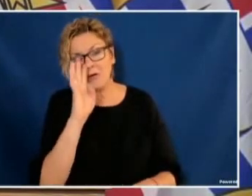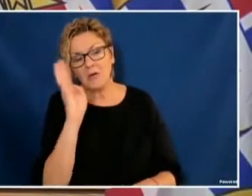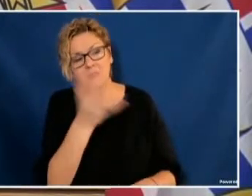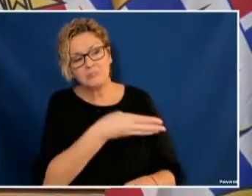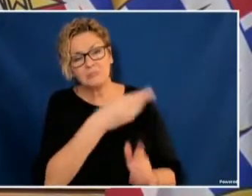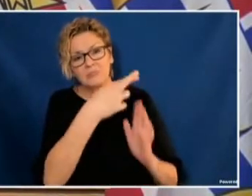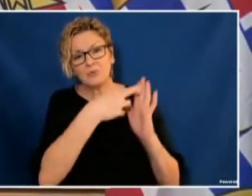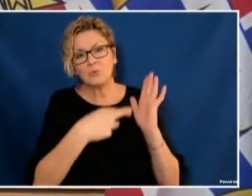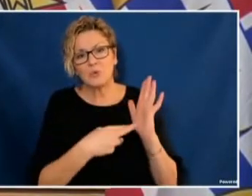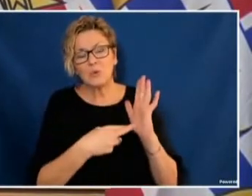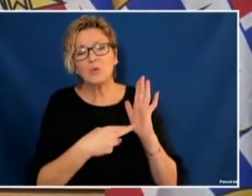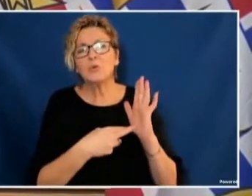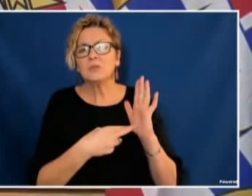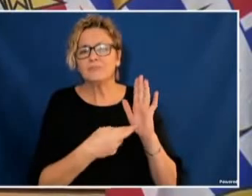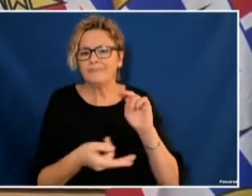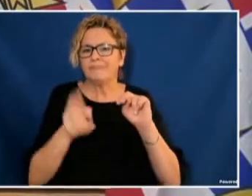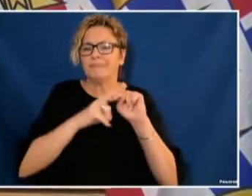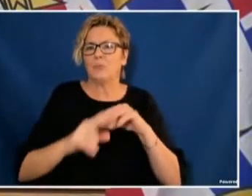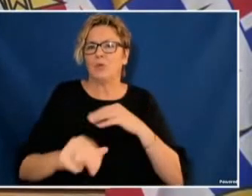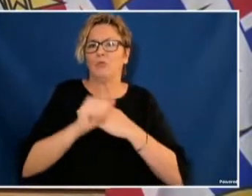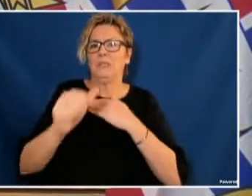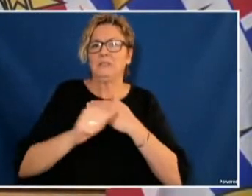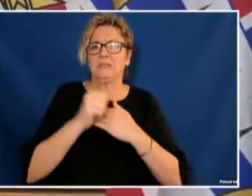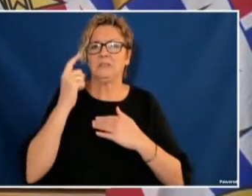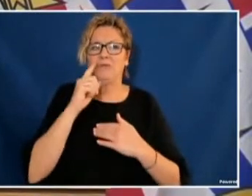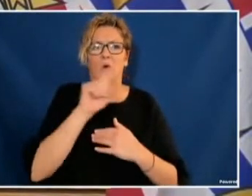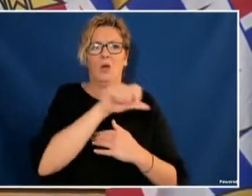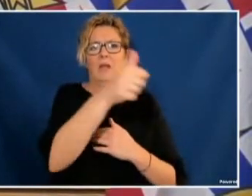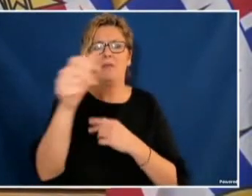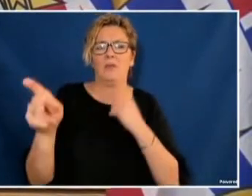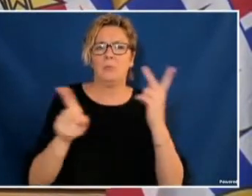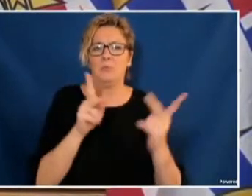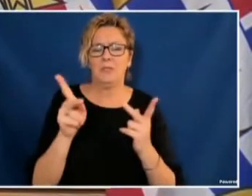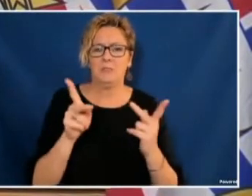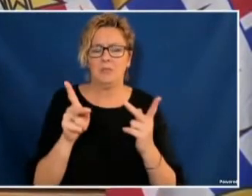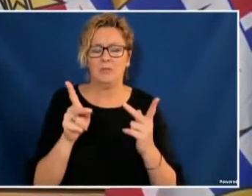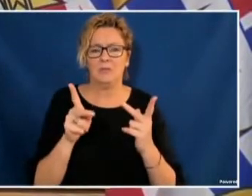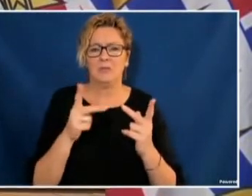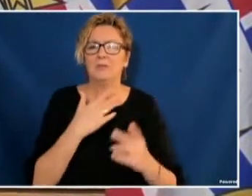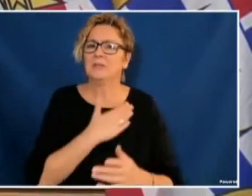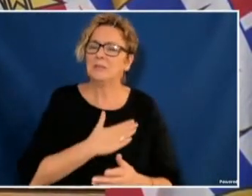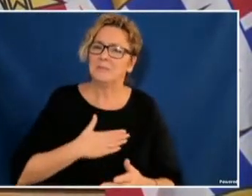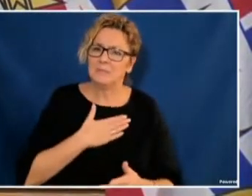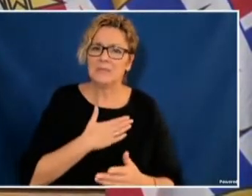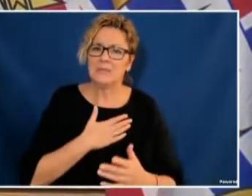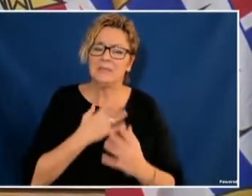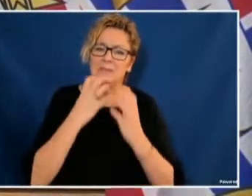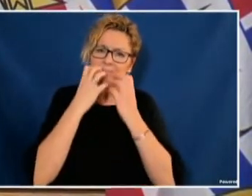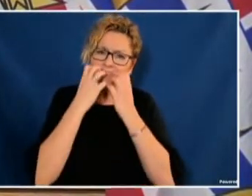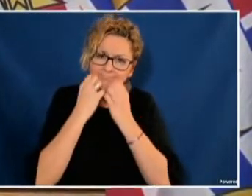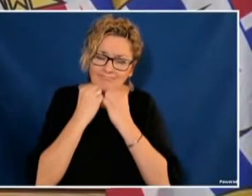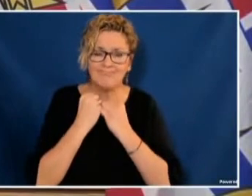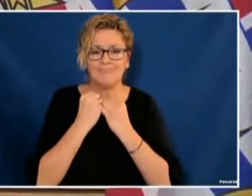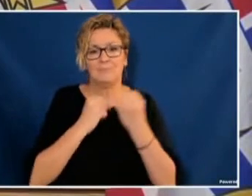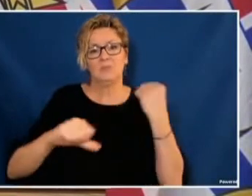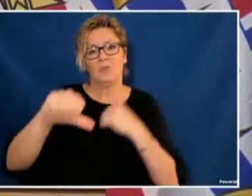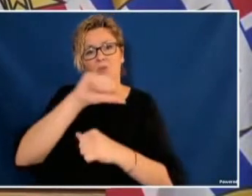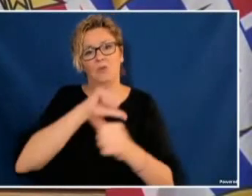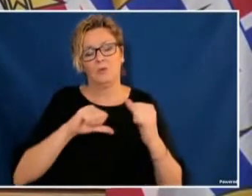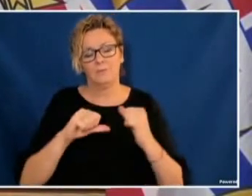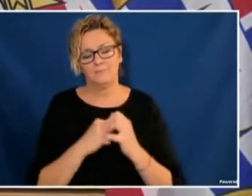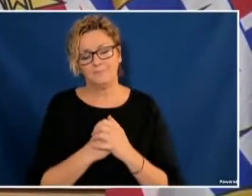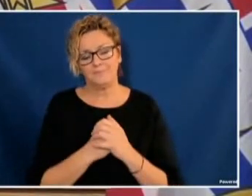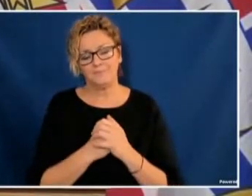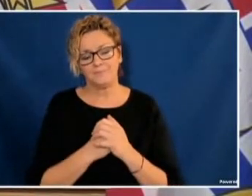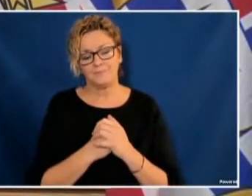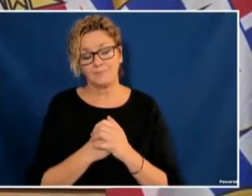what will help us get through the next phase. As Pope Francis reminded us this weekend, looking to the common good is much